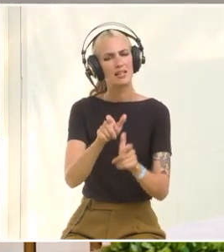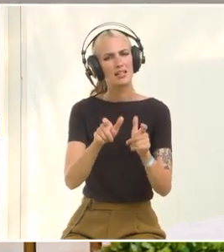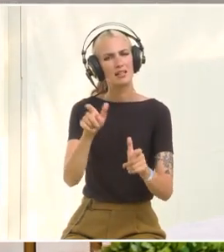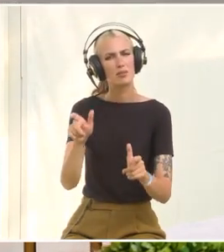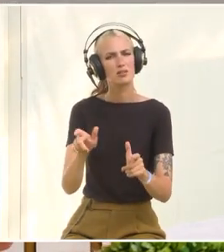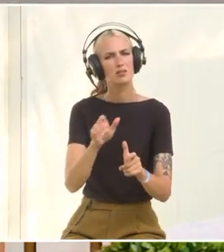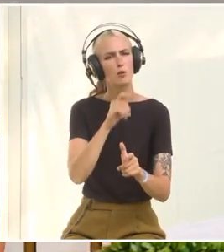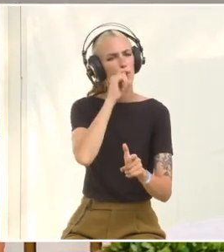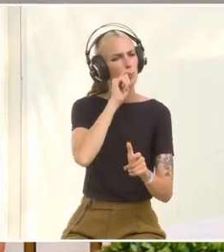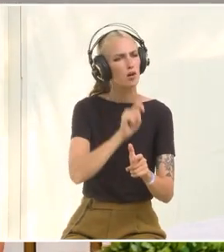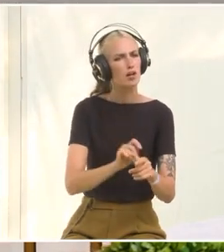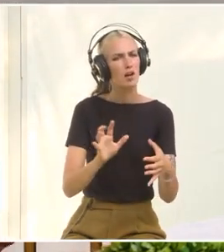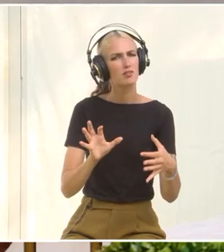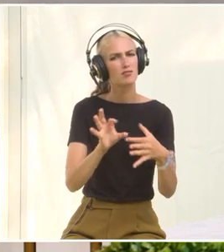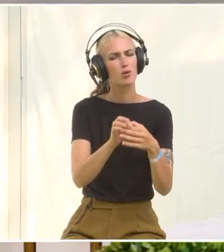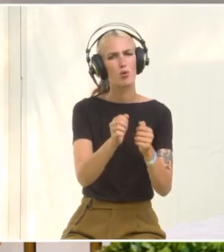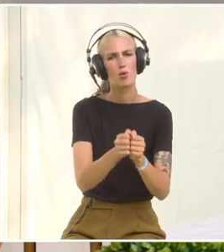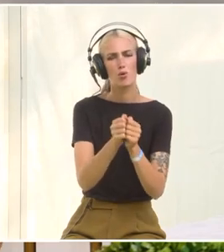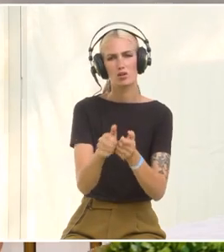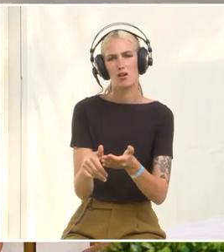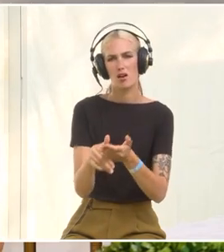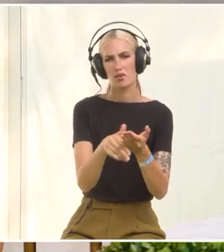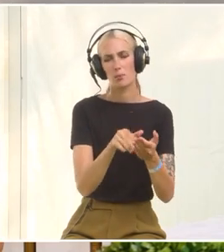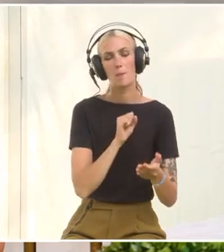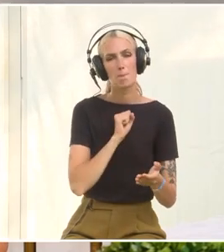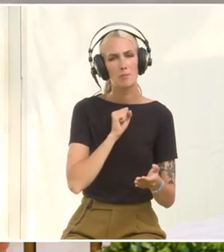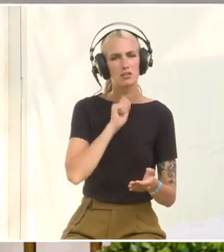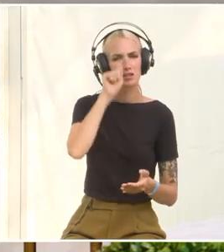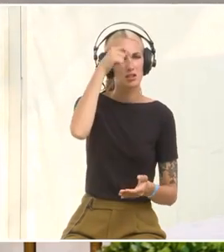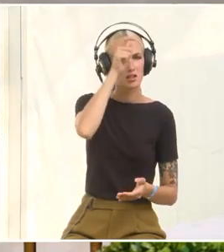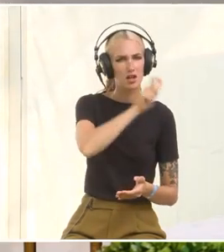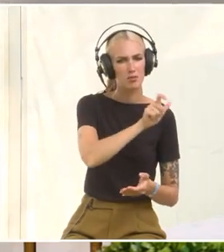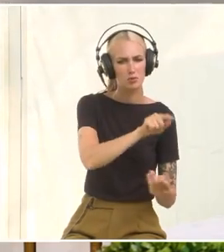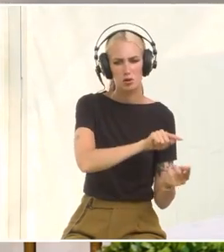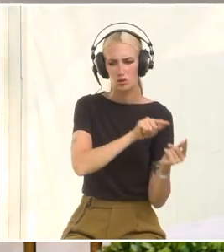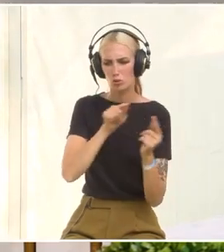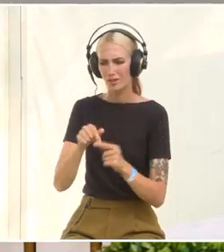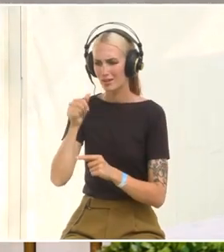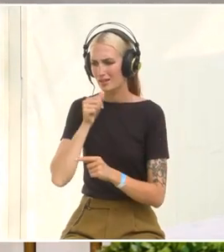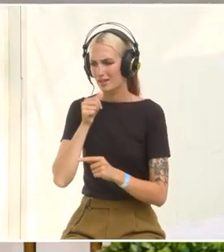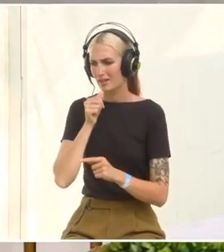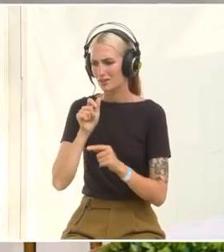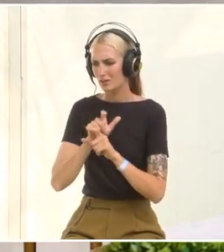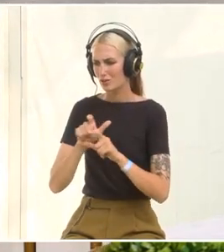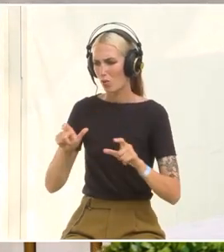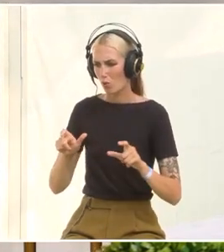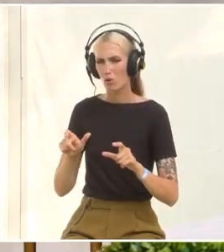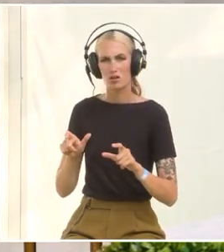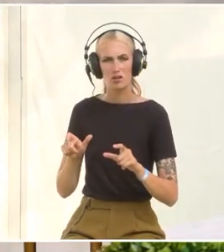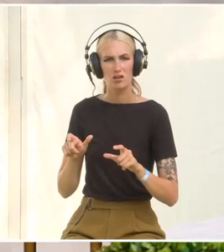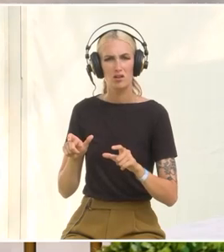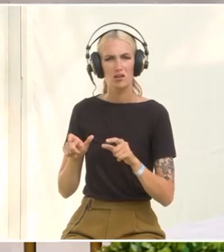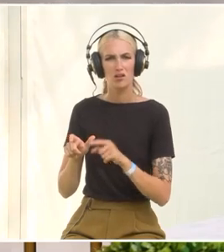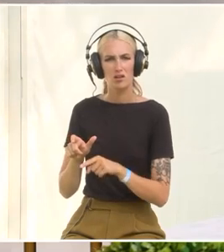connection with the Ukraine, because the pupils who came and started to study in the schools in Estonia, many stayed in the Ukraine